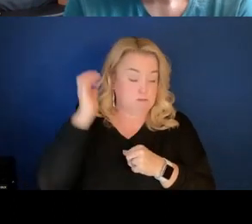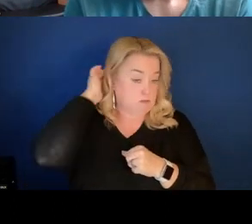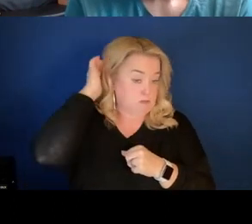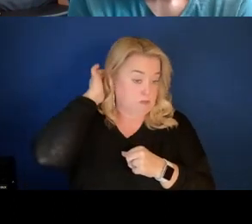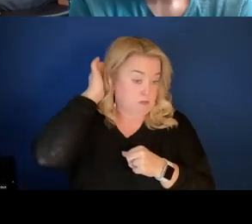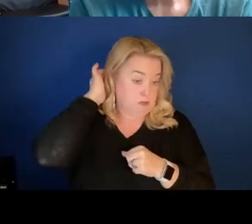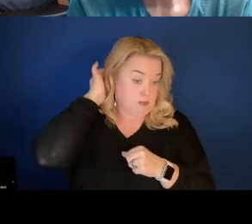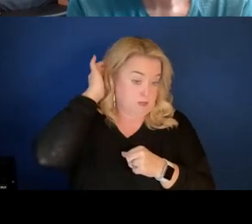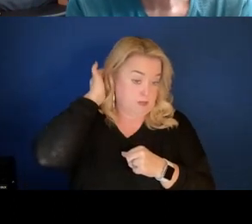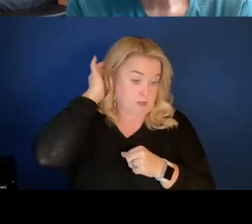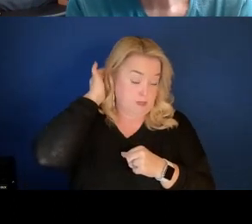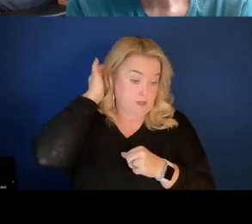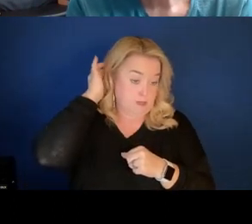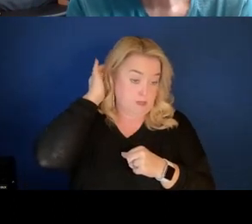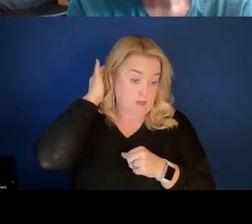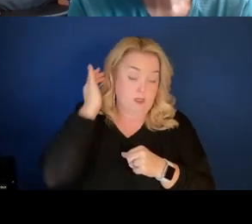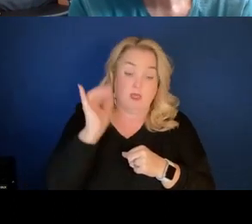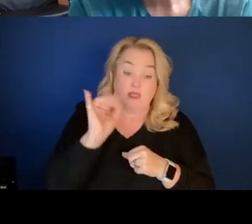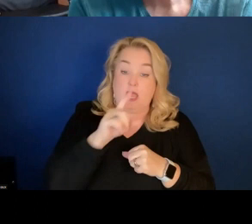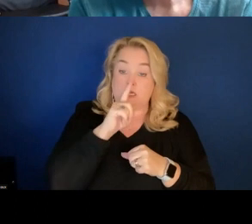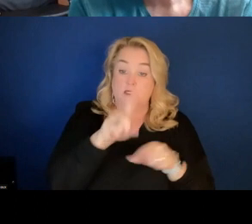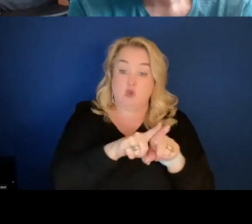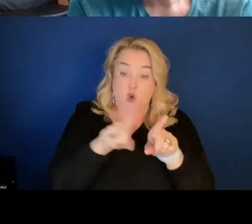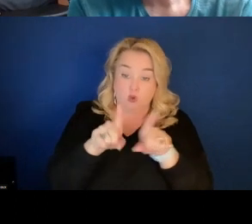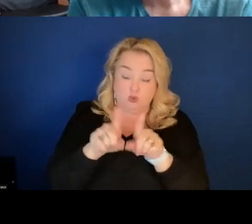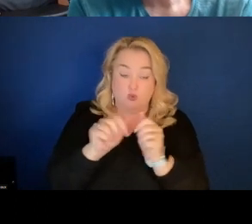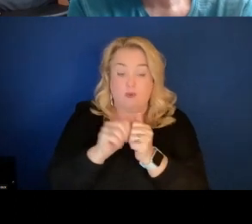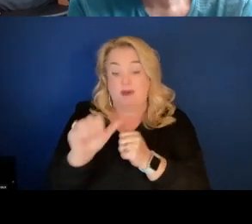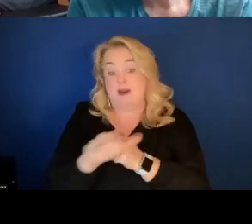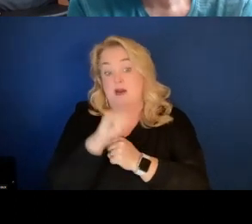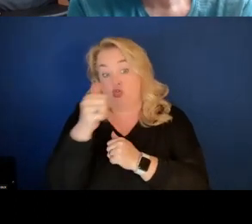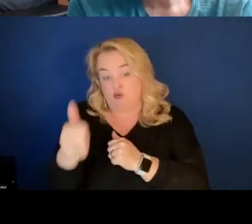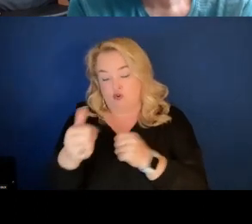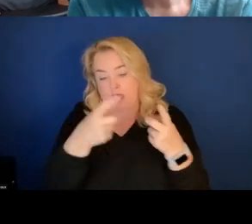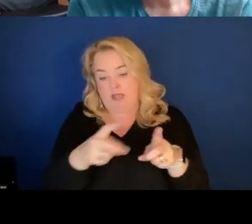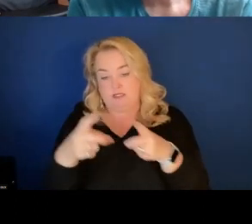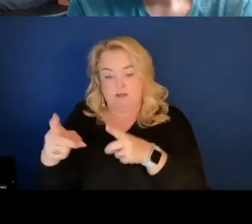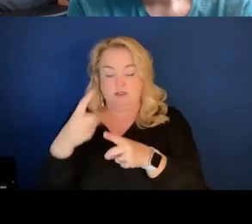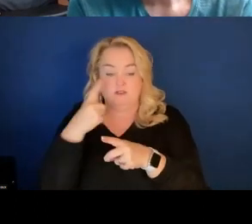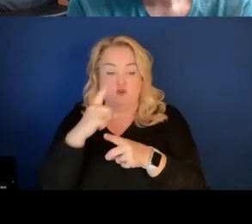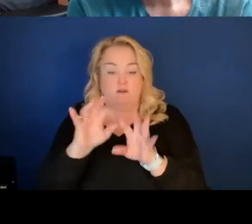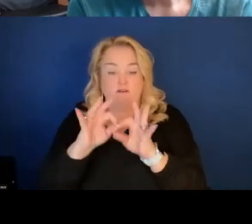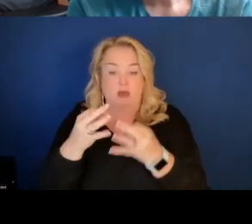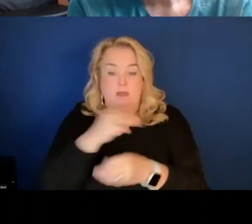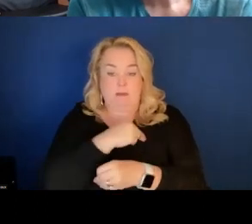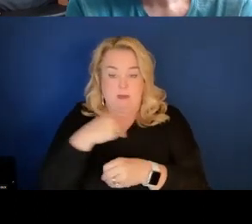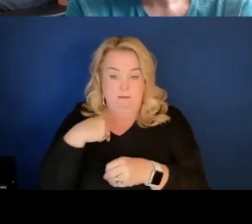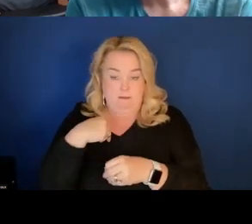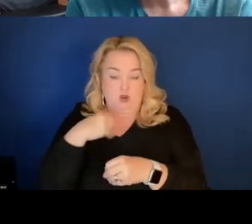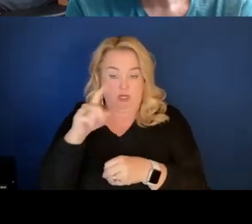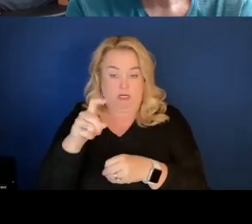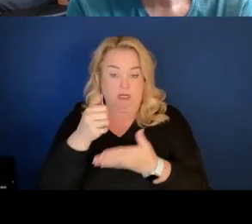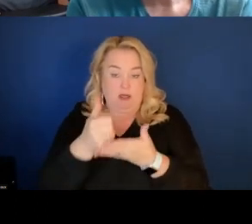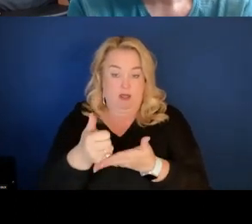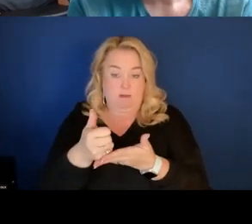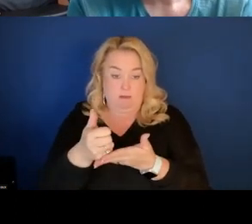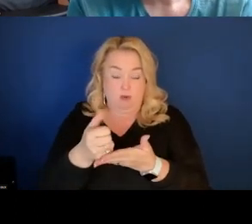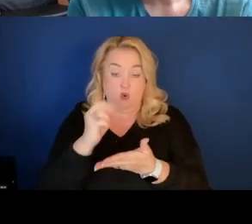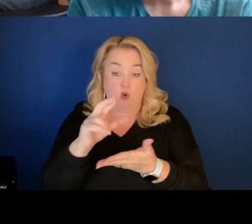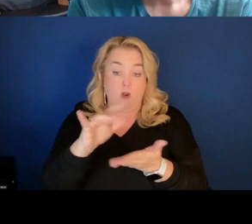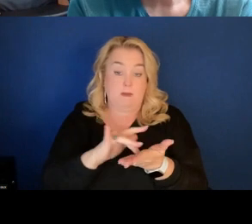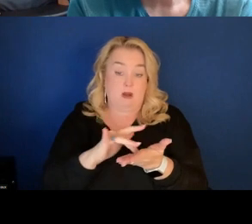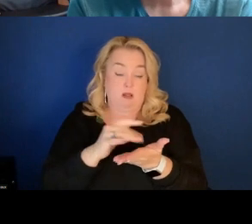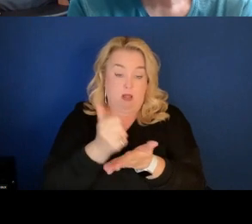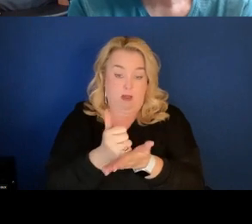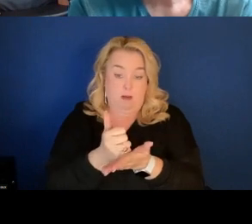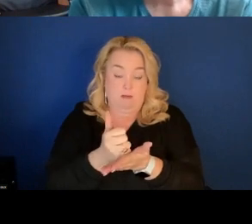These tasks are often in addition to any personal care activities the family member may need assist with, or even medical